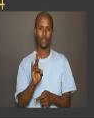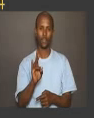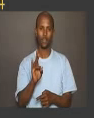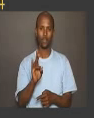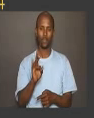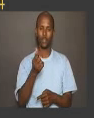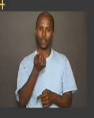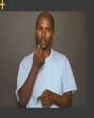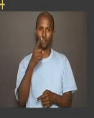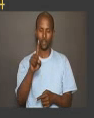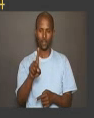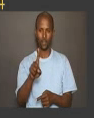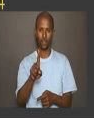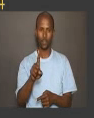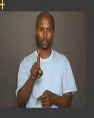7,